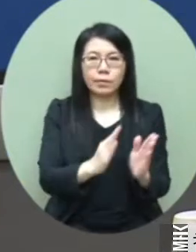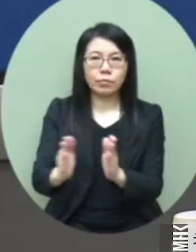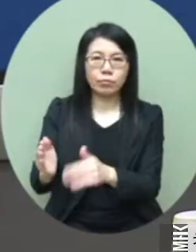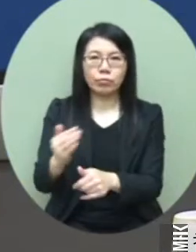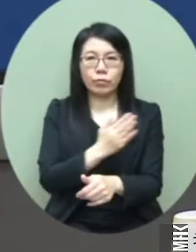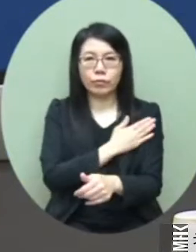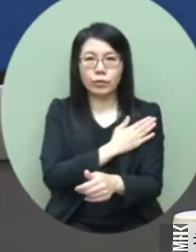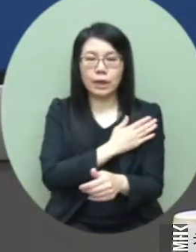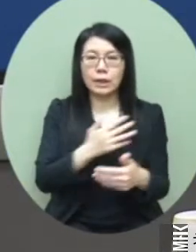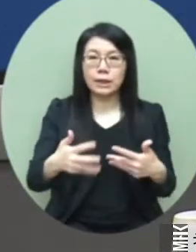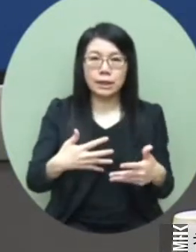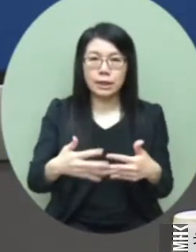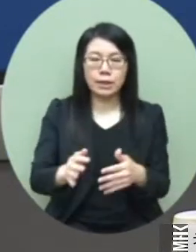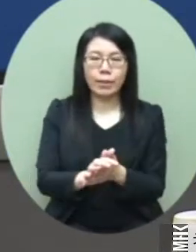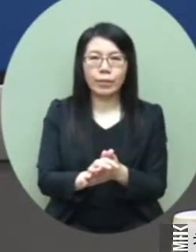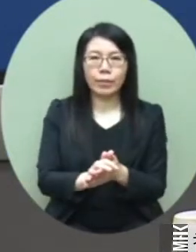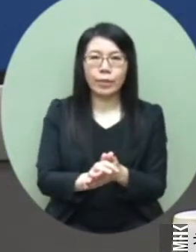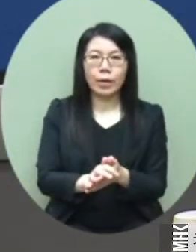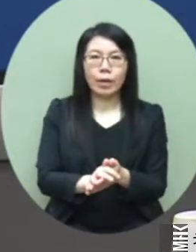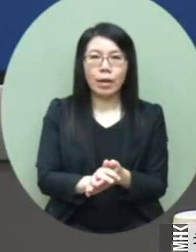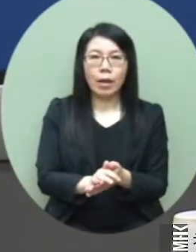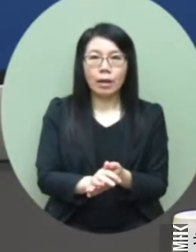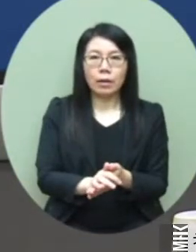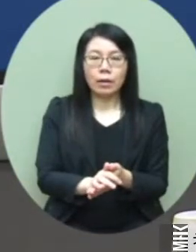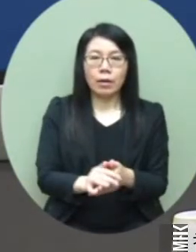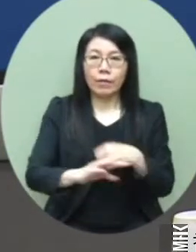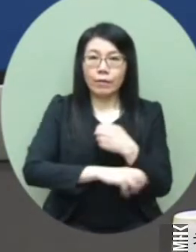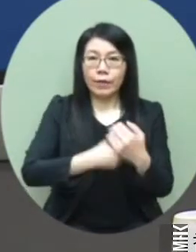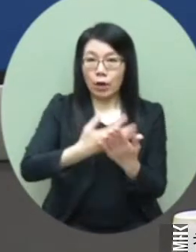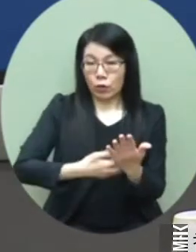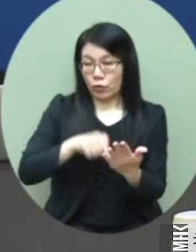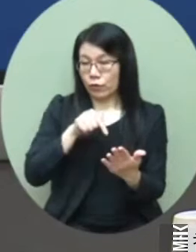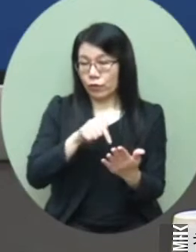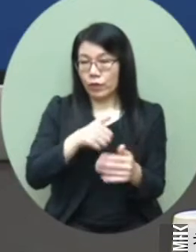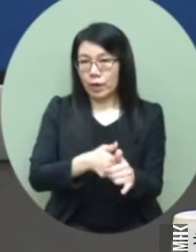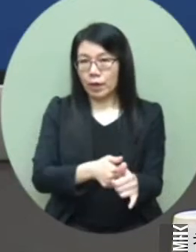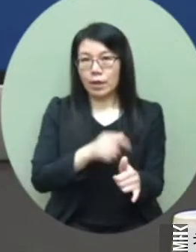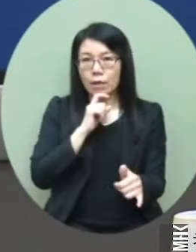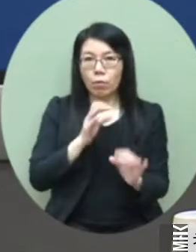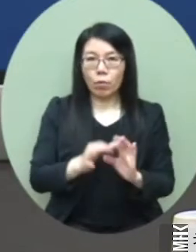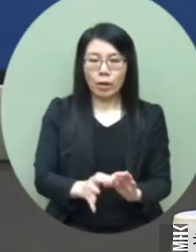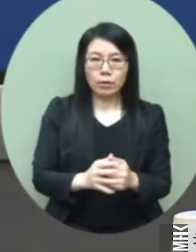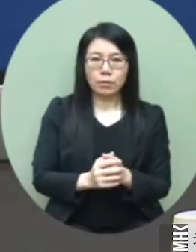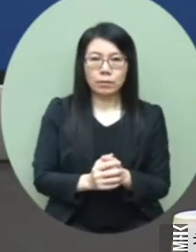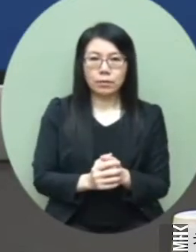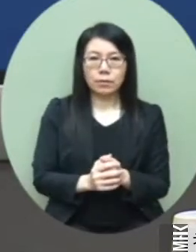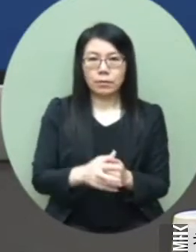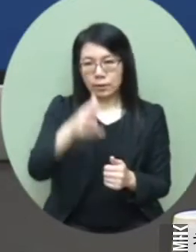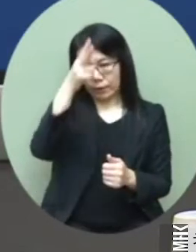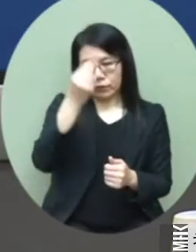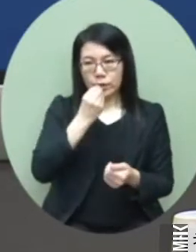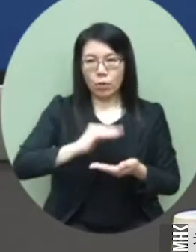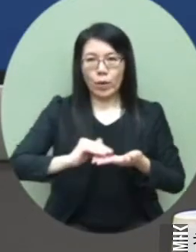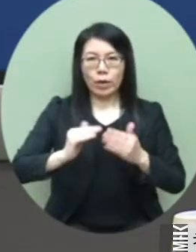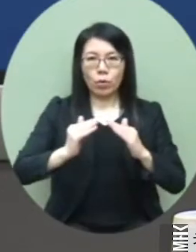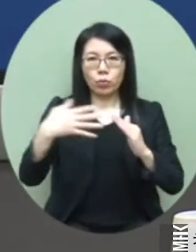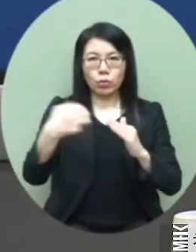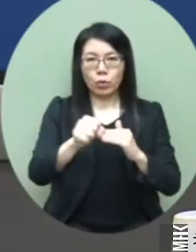in terms of legal provision, the order is to be made by the Secretary for Food and Health under